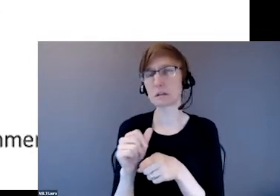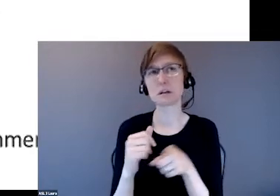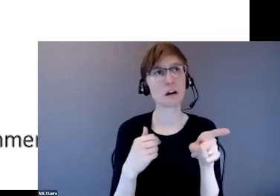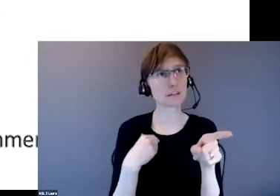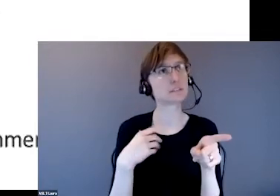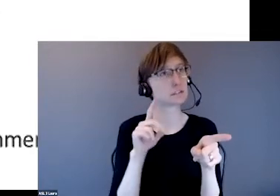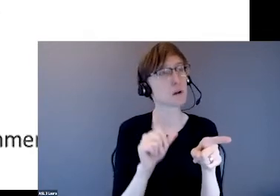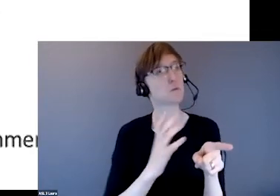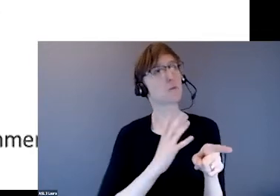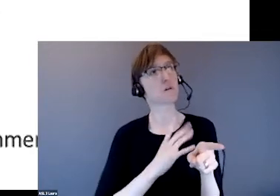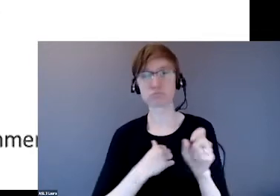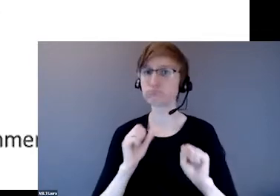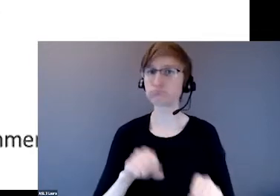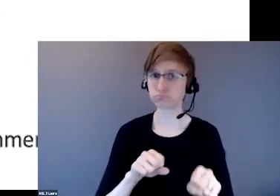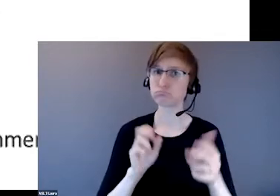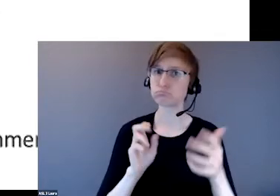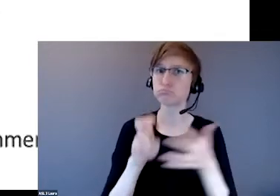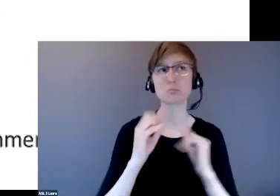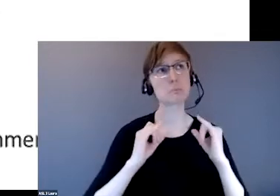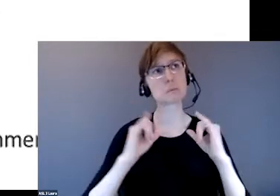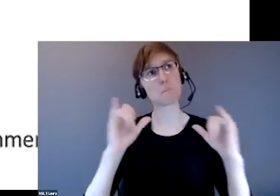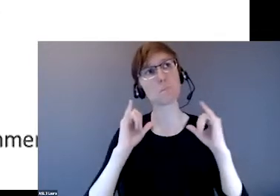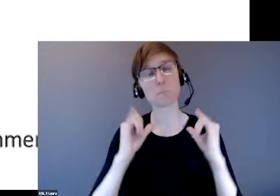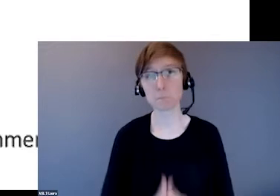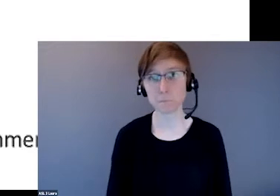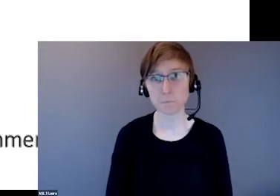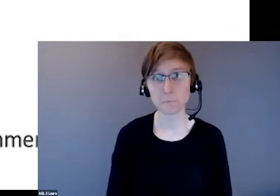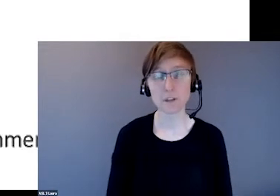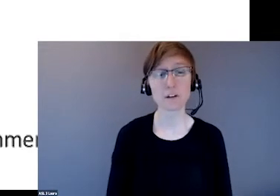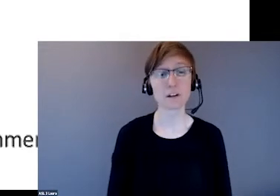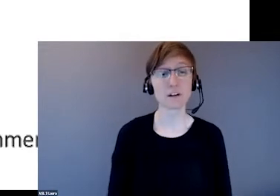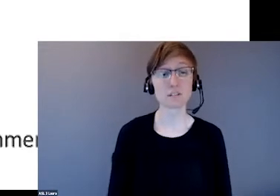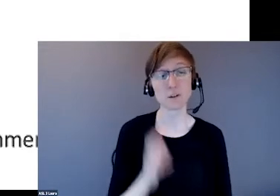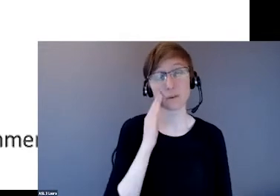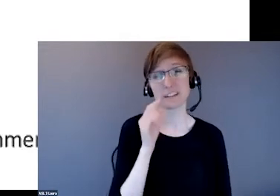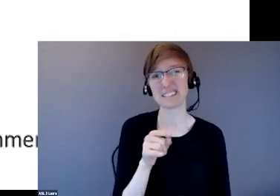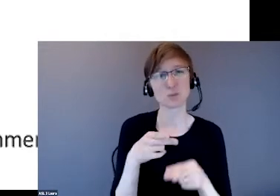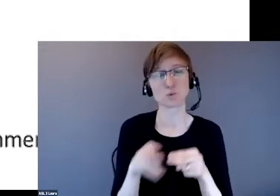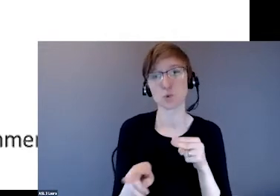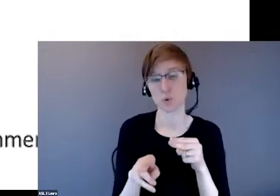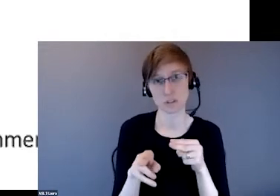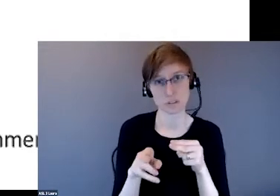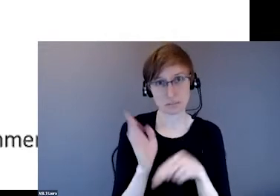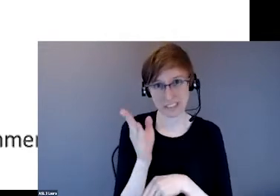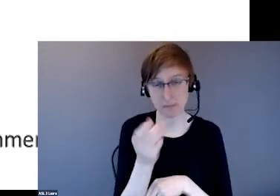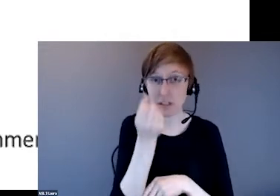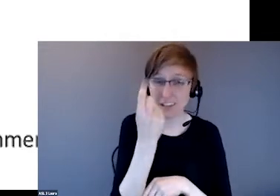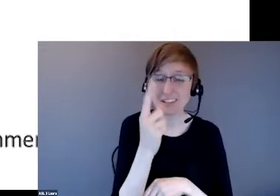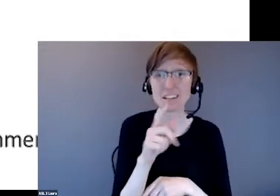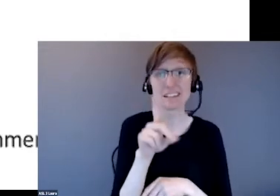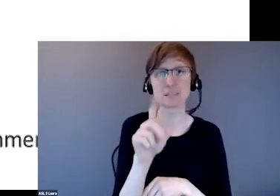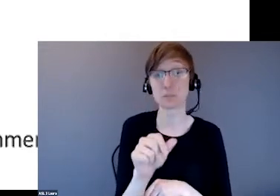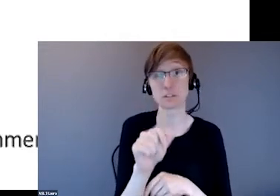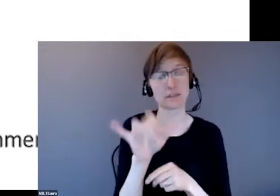this is a brief presentation, I spoke kind of broadly about disability, but it's really important to remember that personal and social experience of